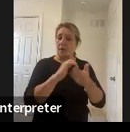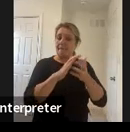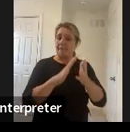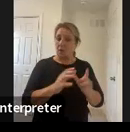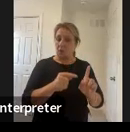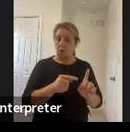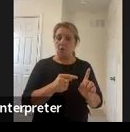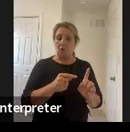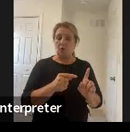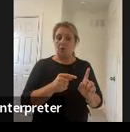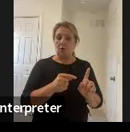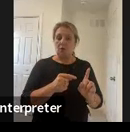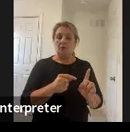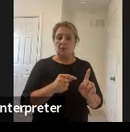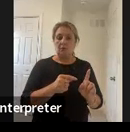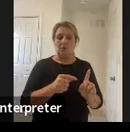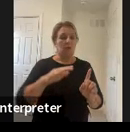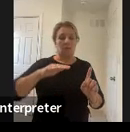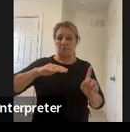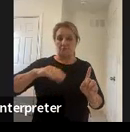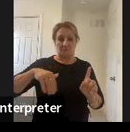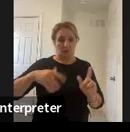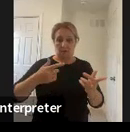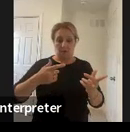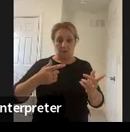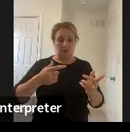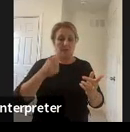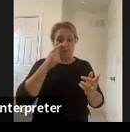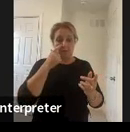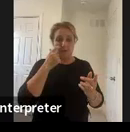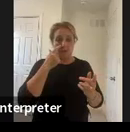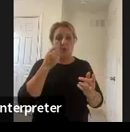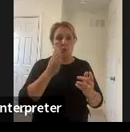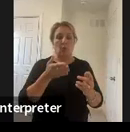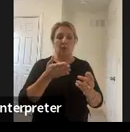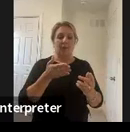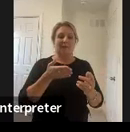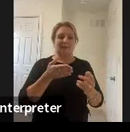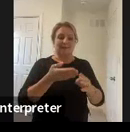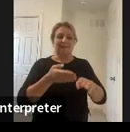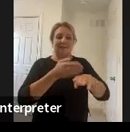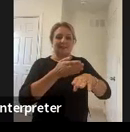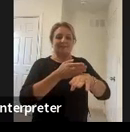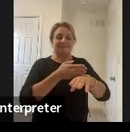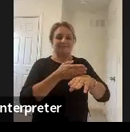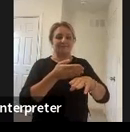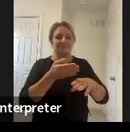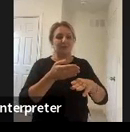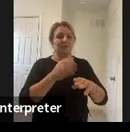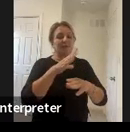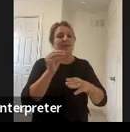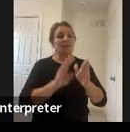partners that you have not vetted will increase your chance of coming in contact with